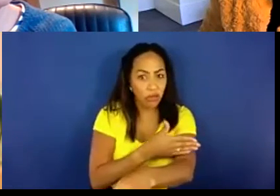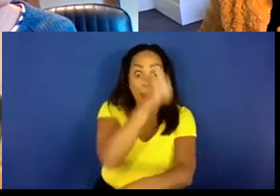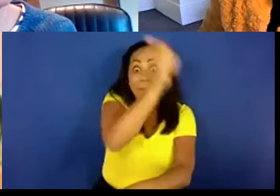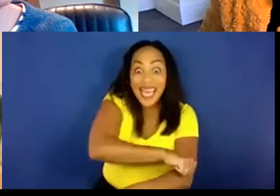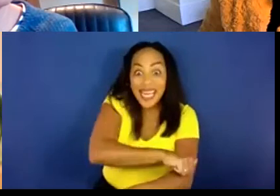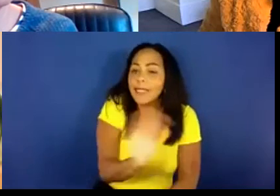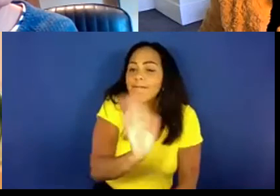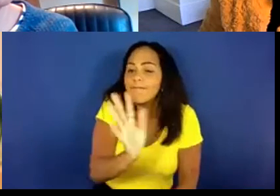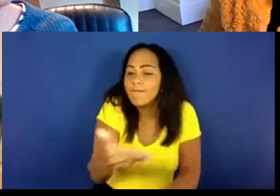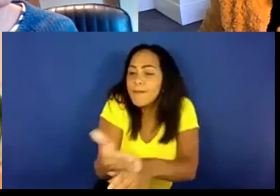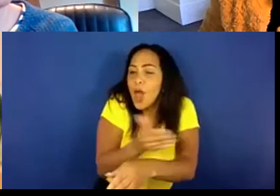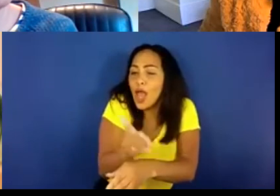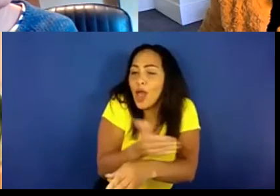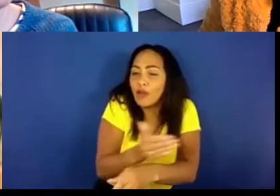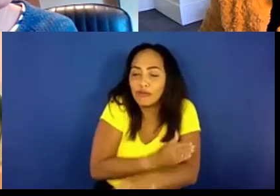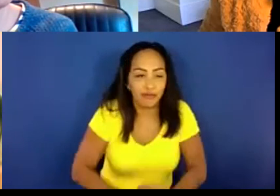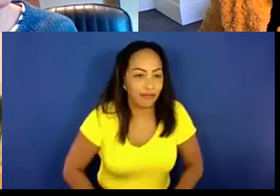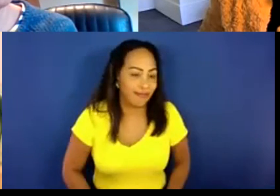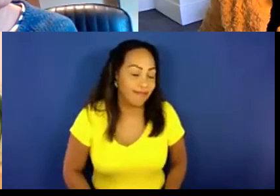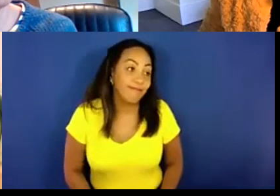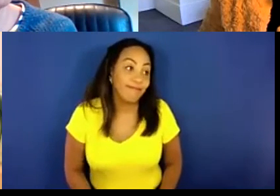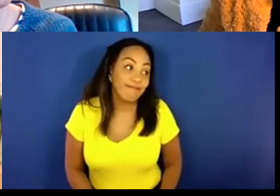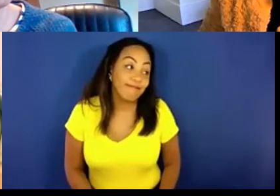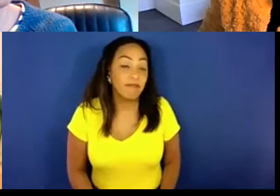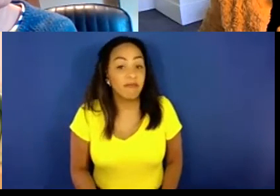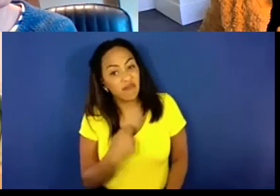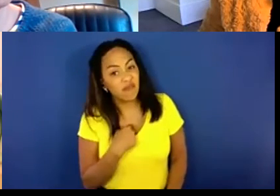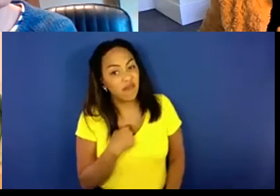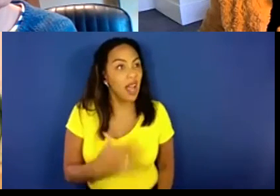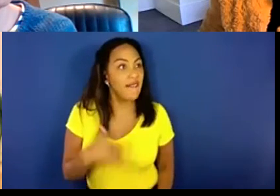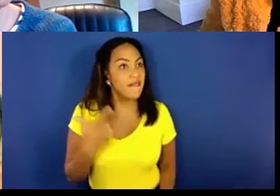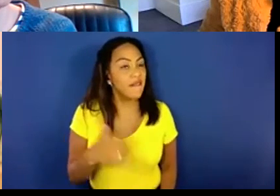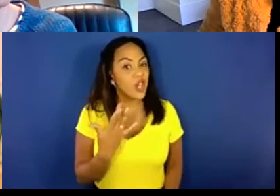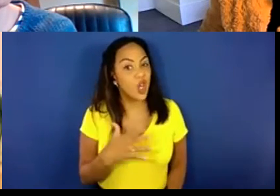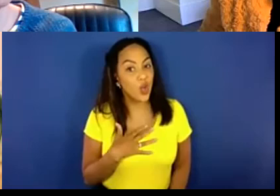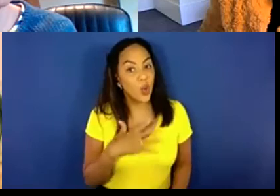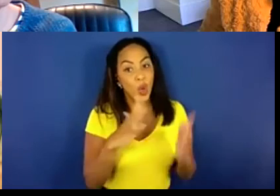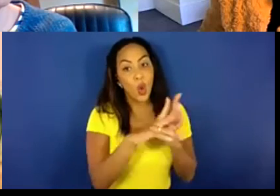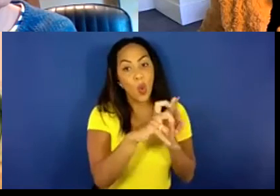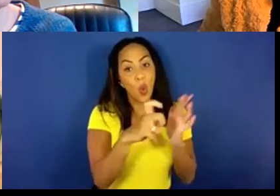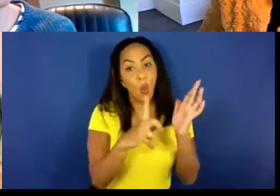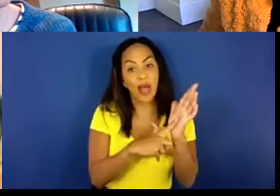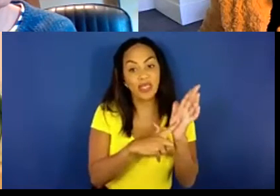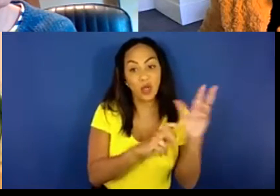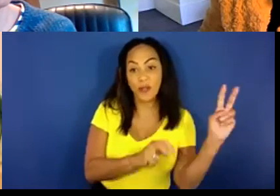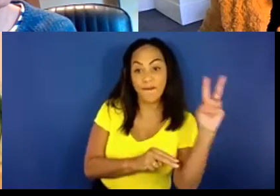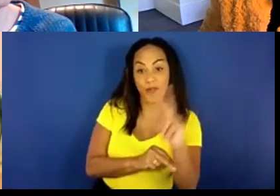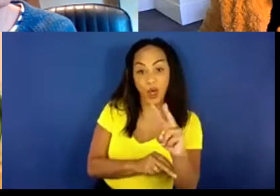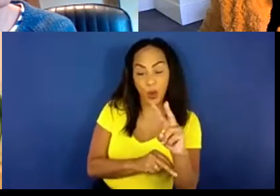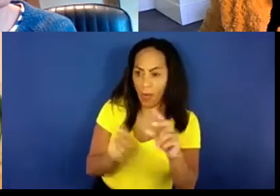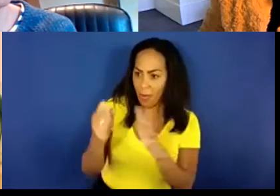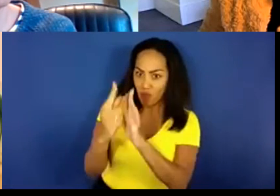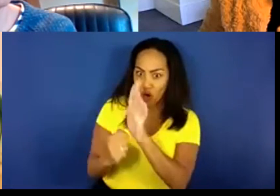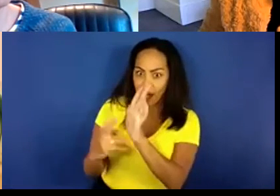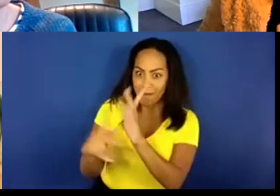on. I think from my point of view and from Wessel's point of view, what's been really good about the project is seeing how it's